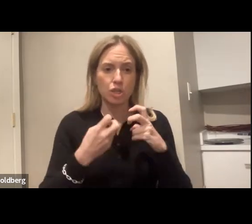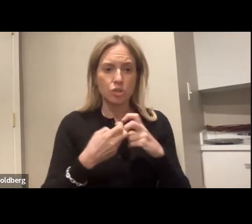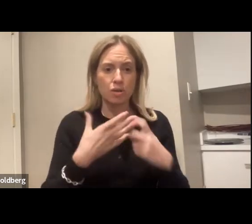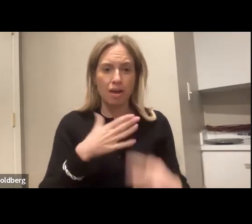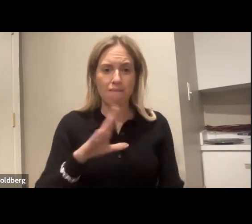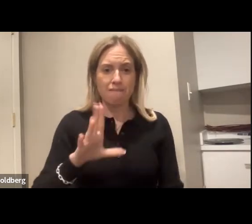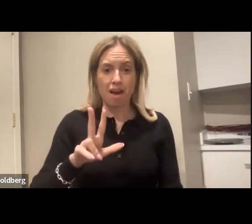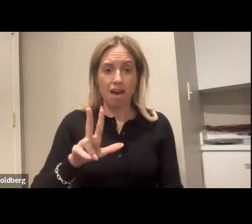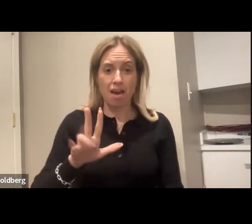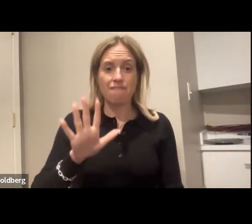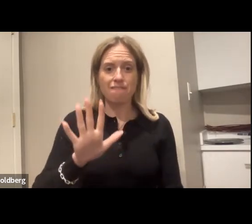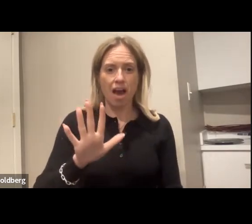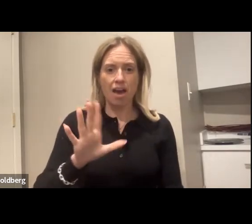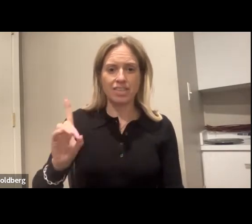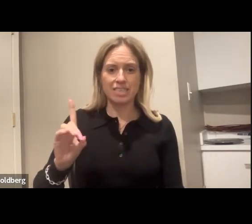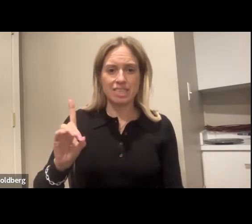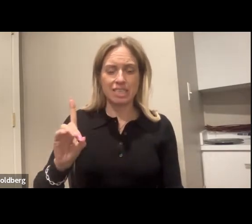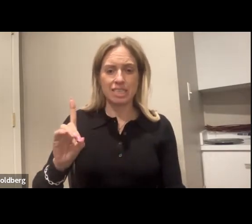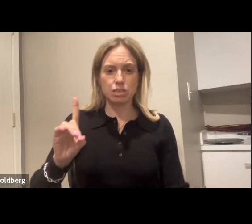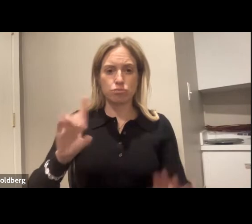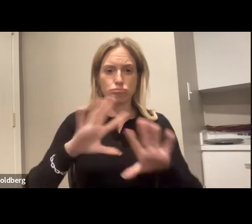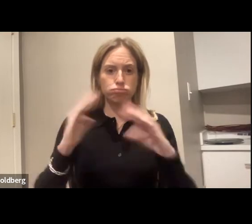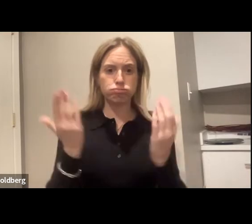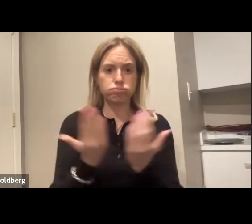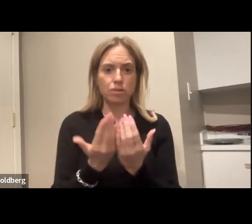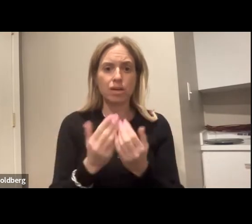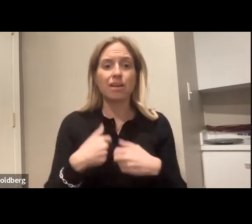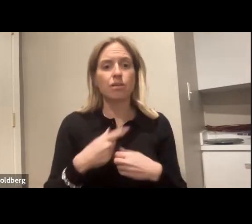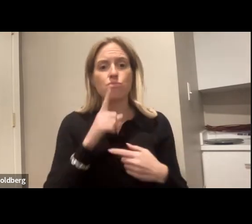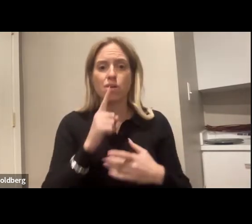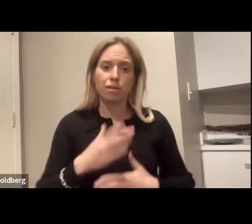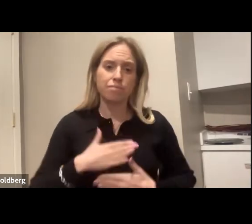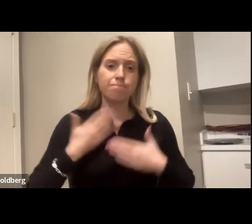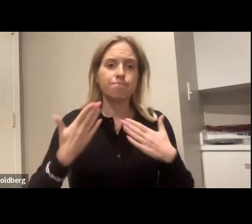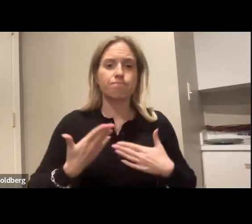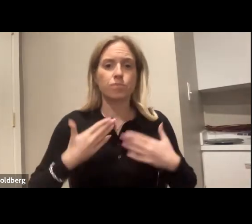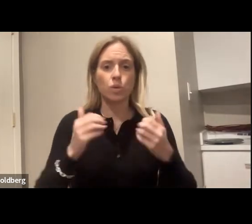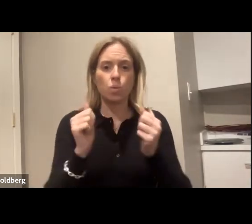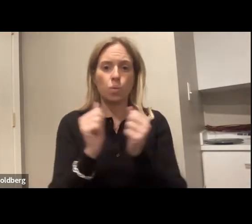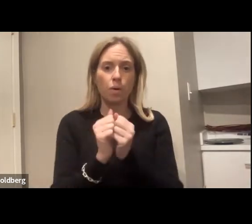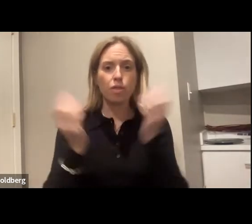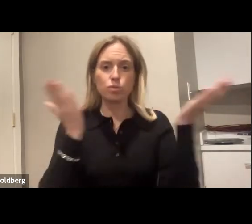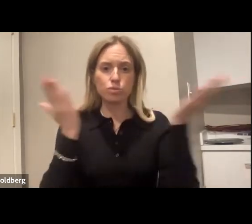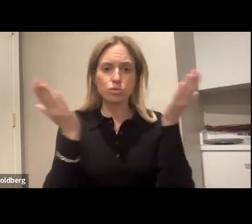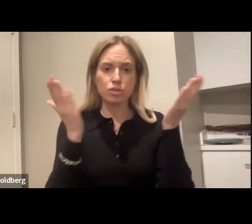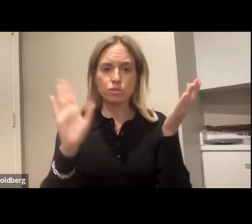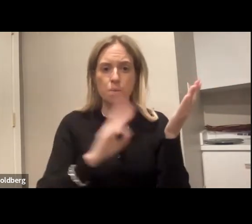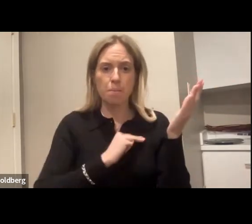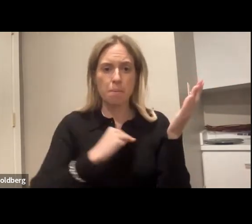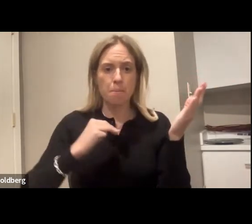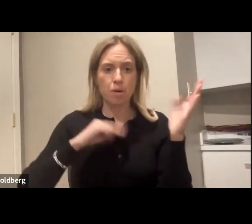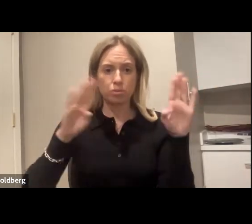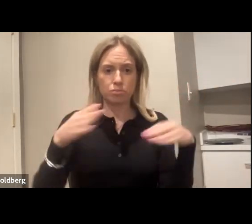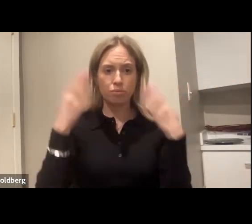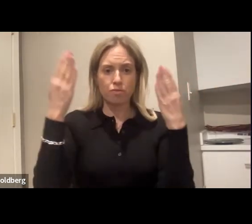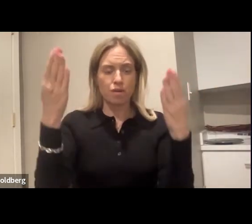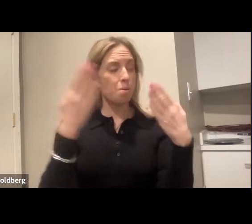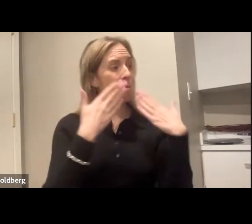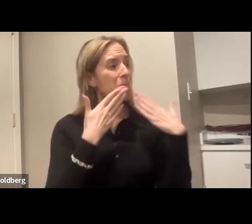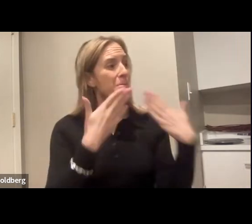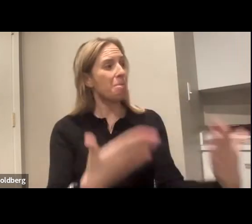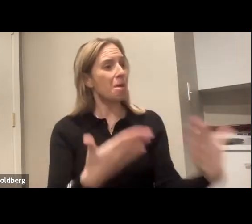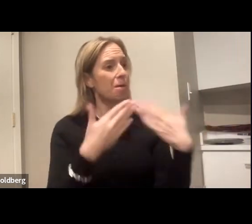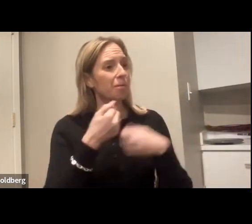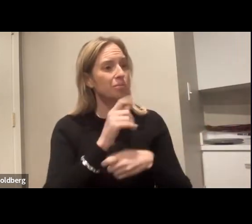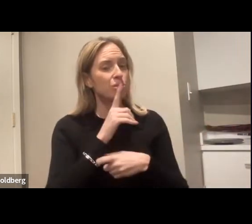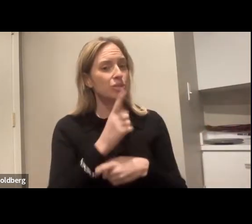as a whole. And I'm pleased with the level of customer service that the majority of your members provide. Thank you. I will make